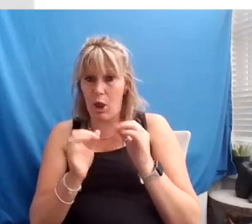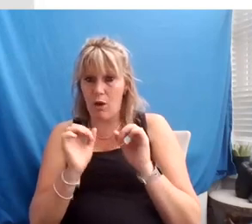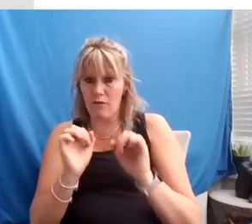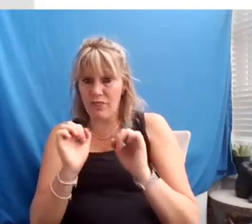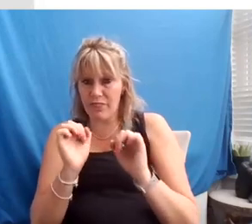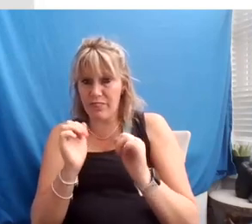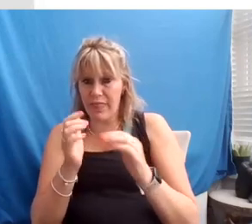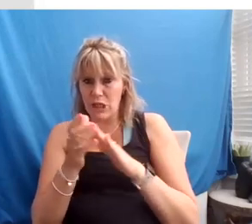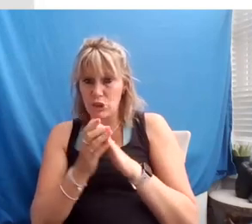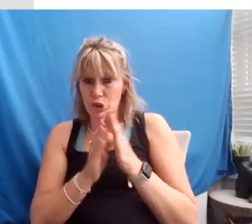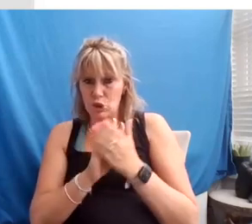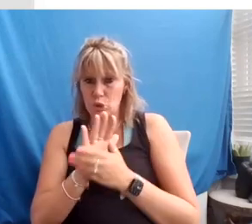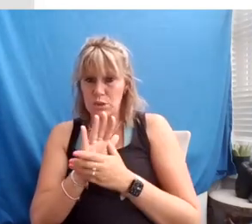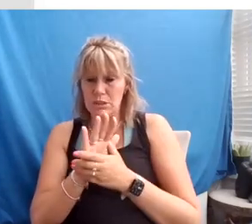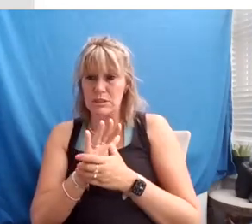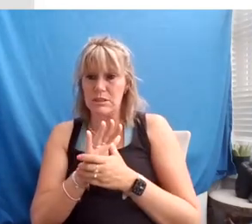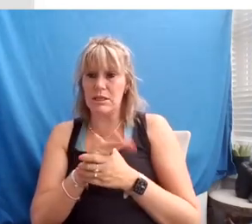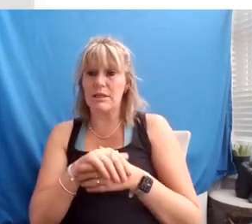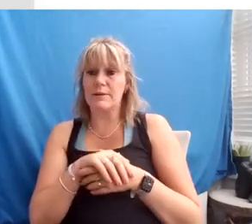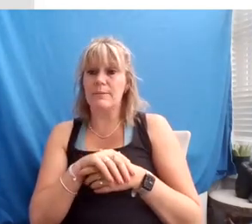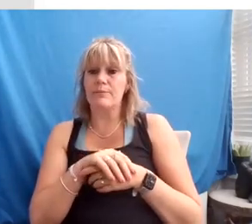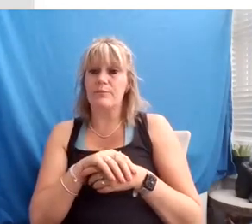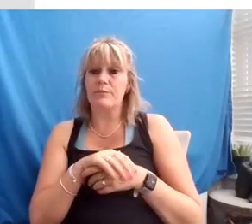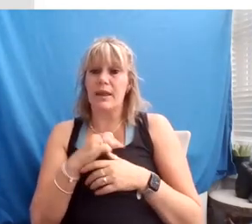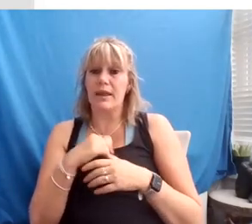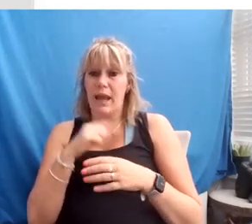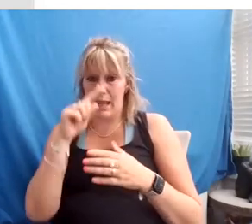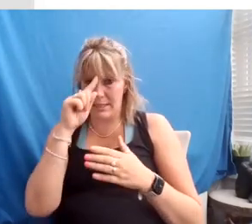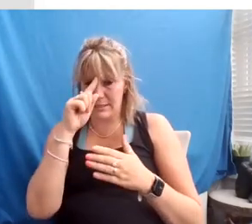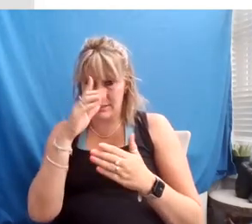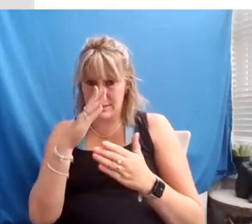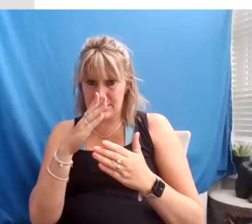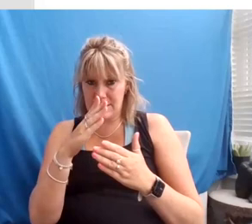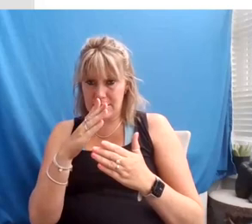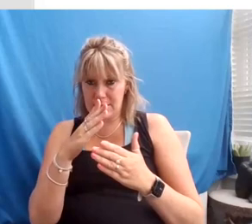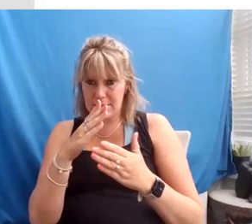shoes, and I decided to like